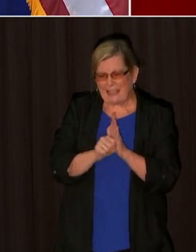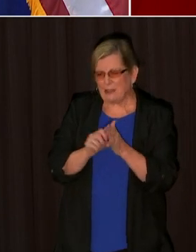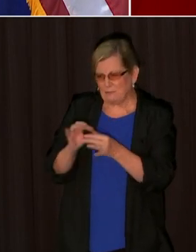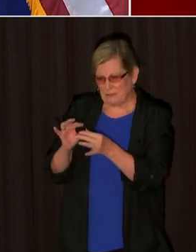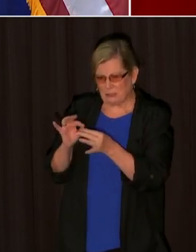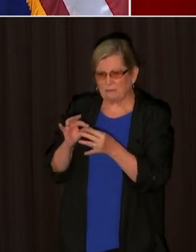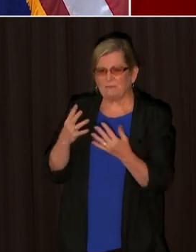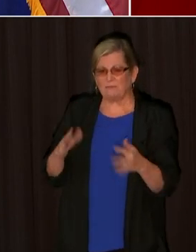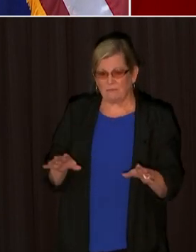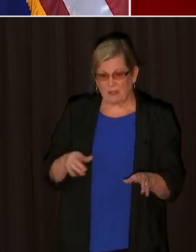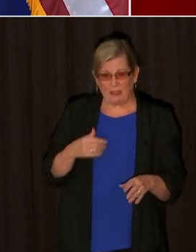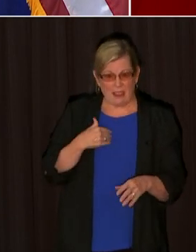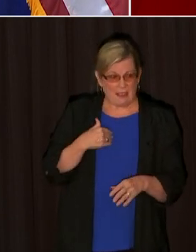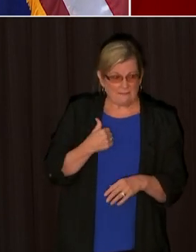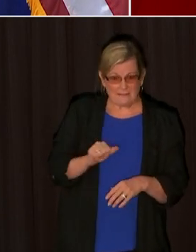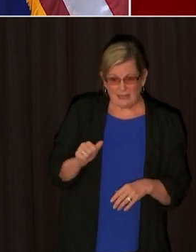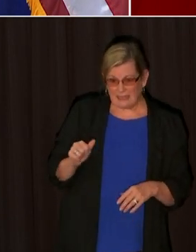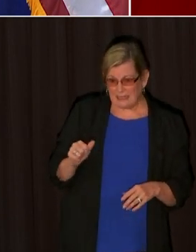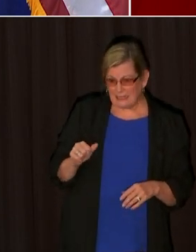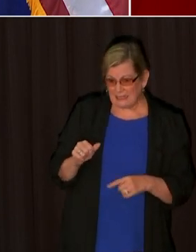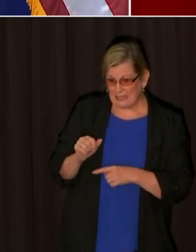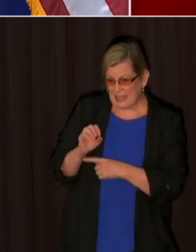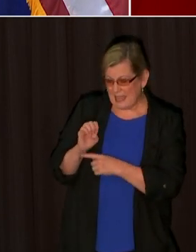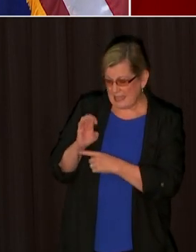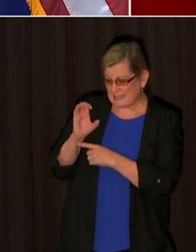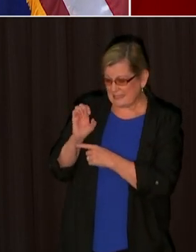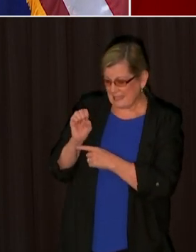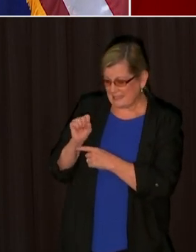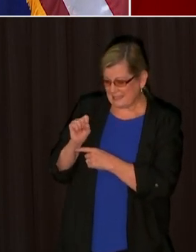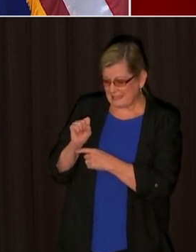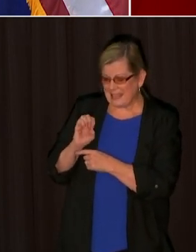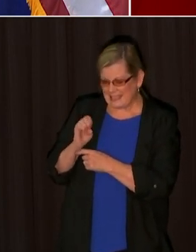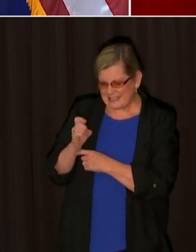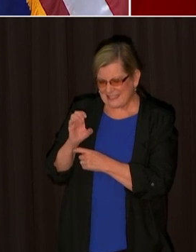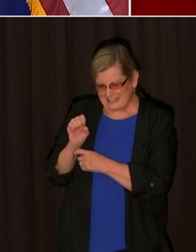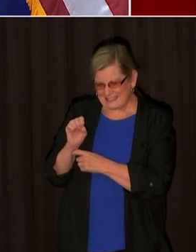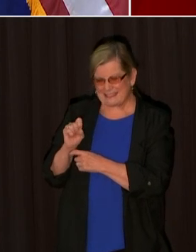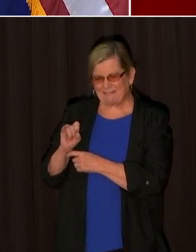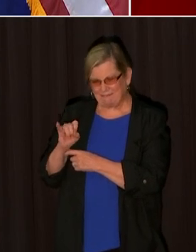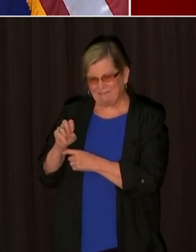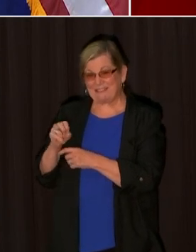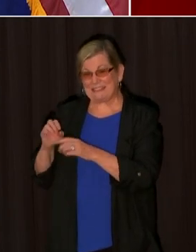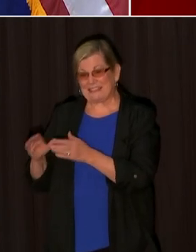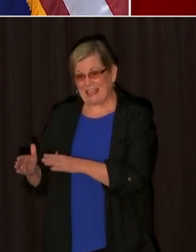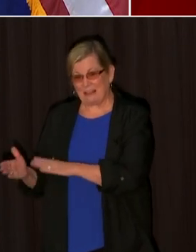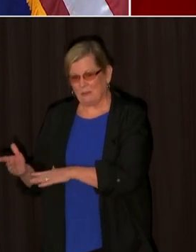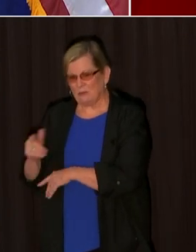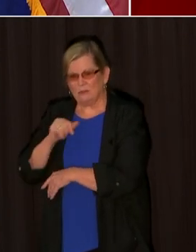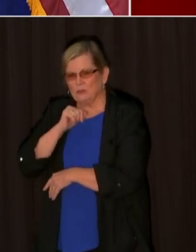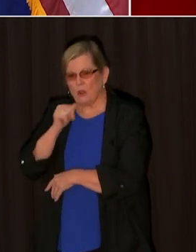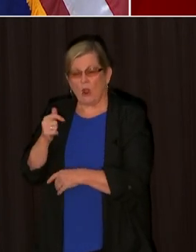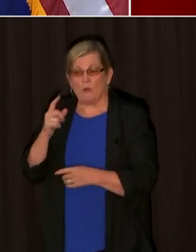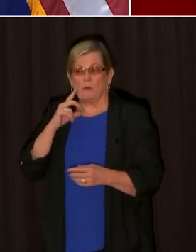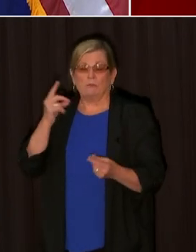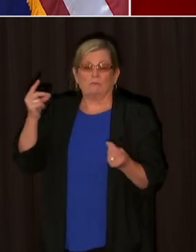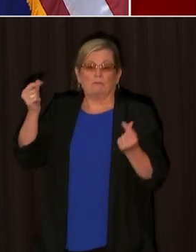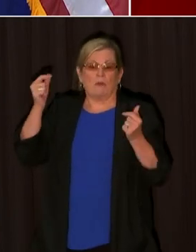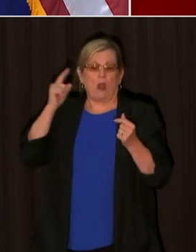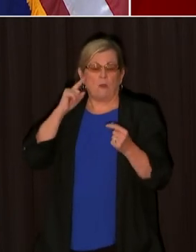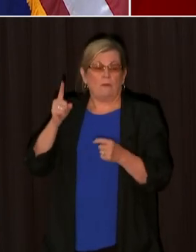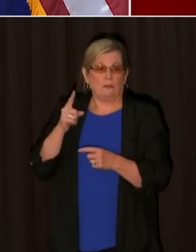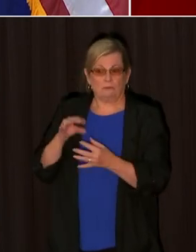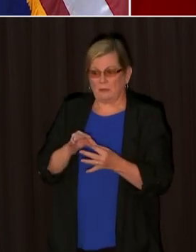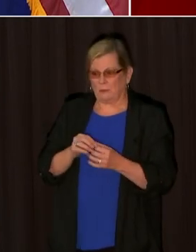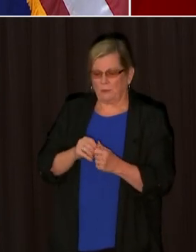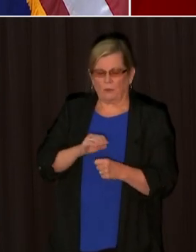are experiencing excess deaths, making sure that you don't attribute those fully to COVID-19 and that you're paying attention to what